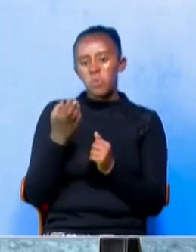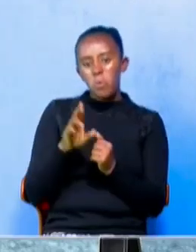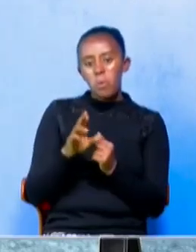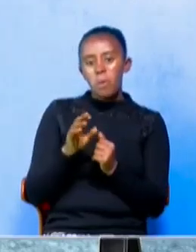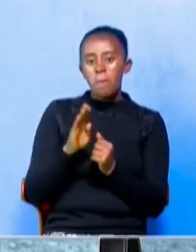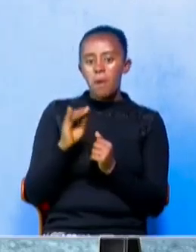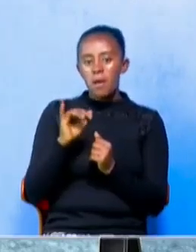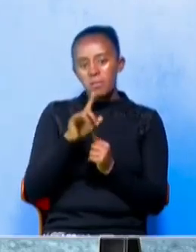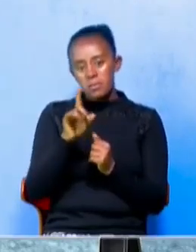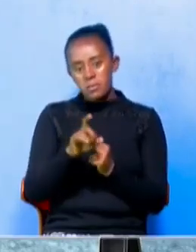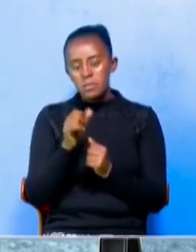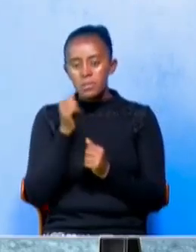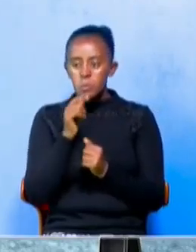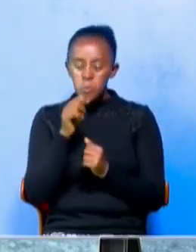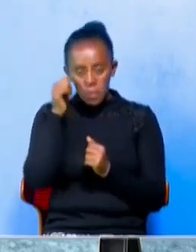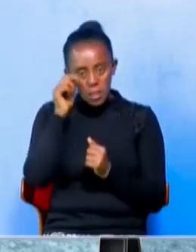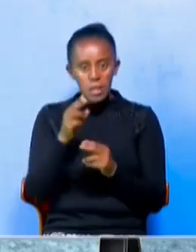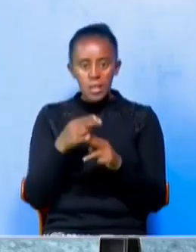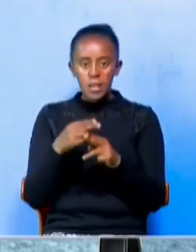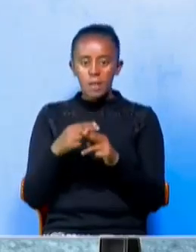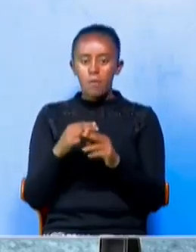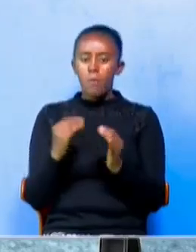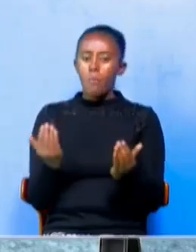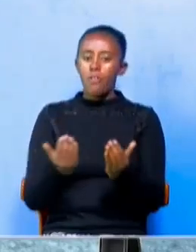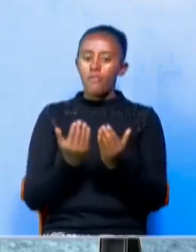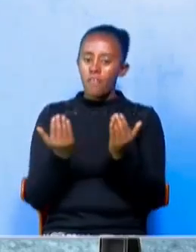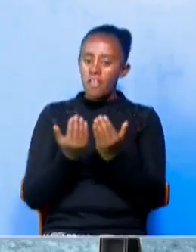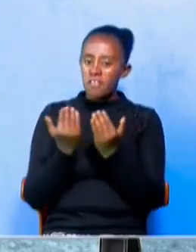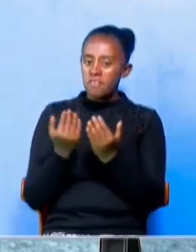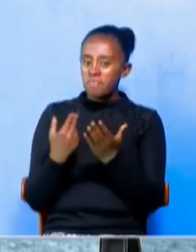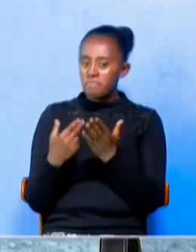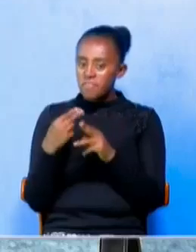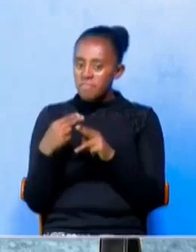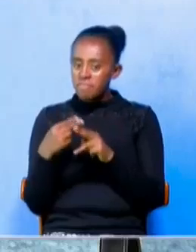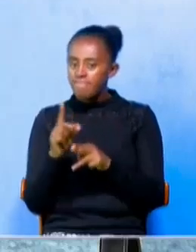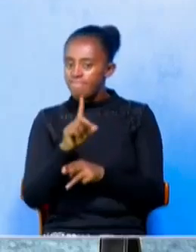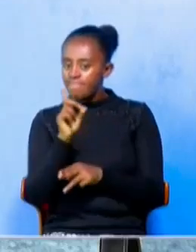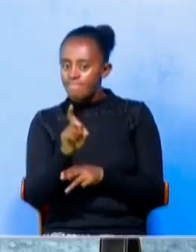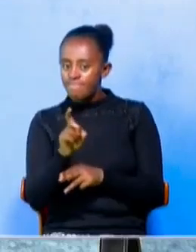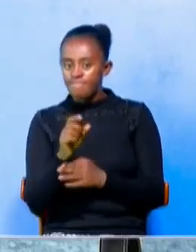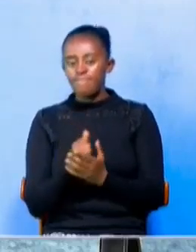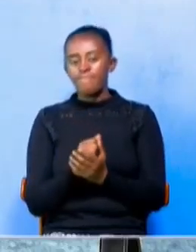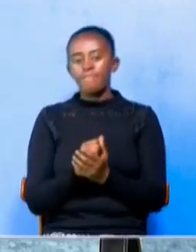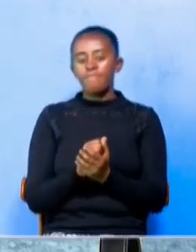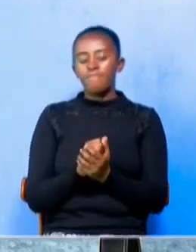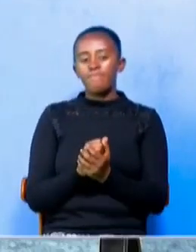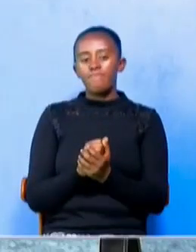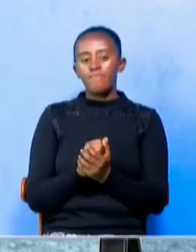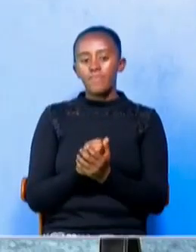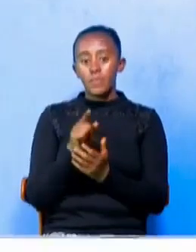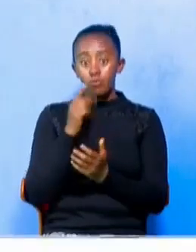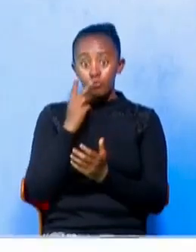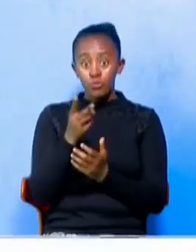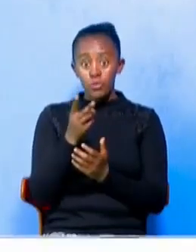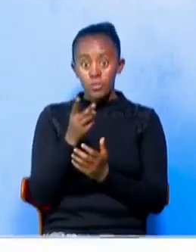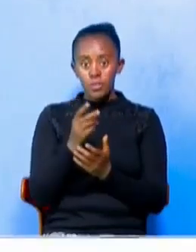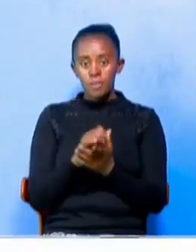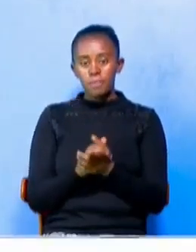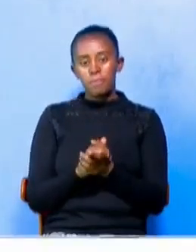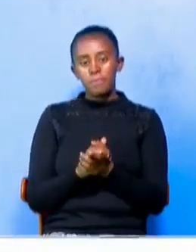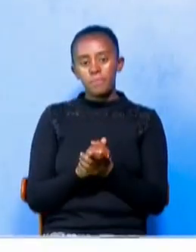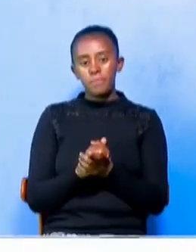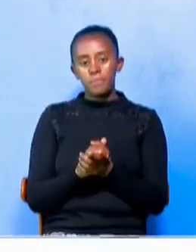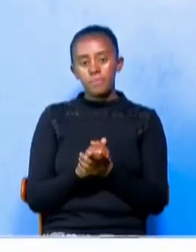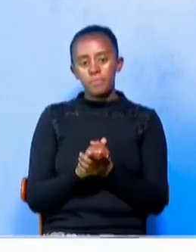asking his or her name. Motivate him. Ask him by, you see,